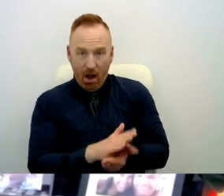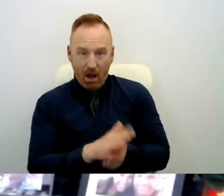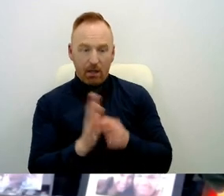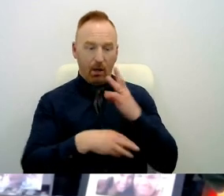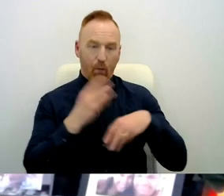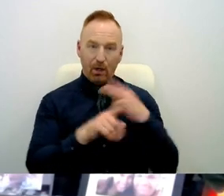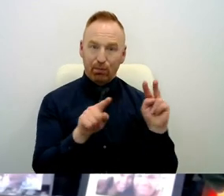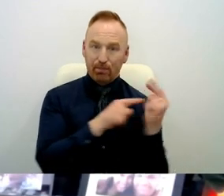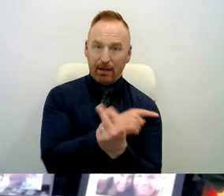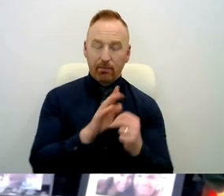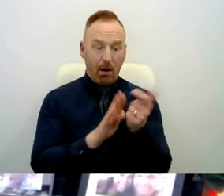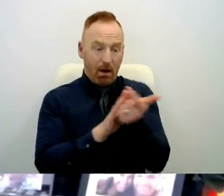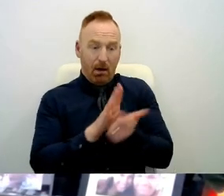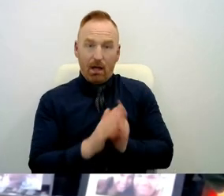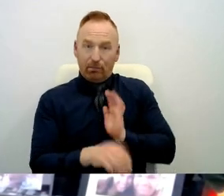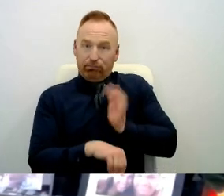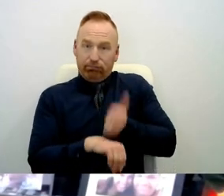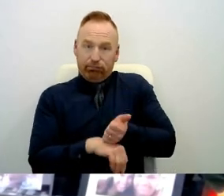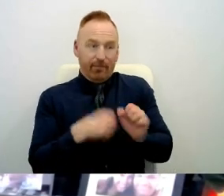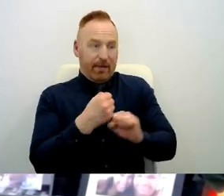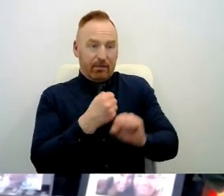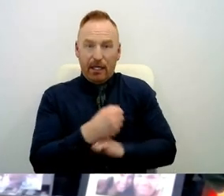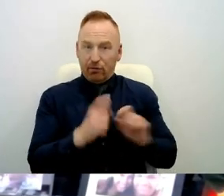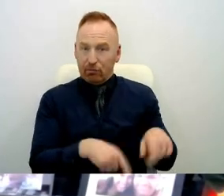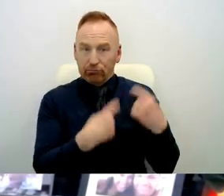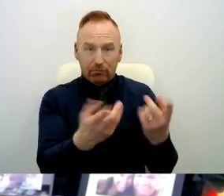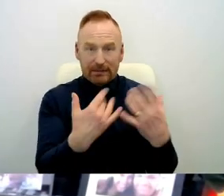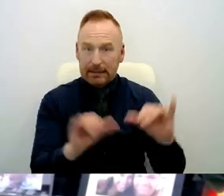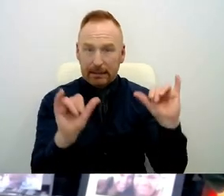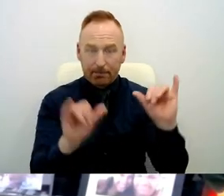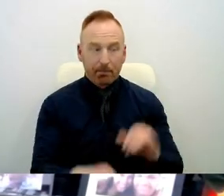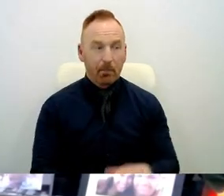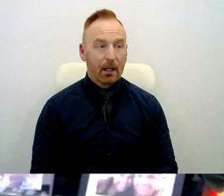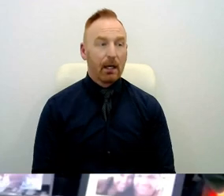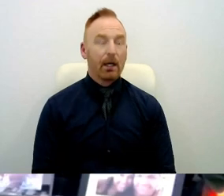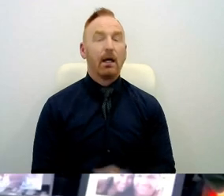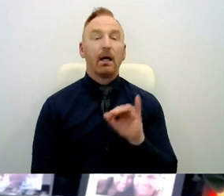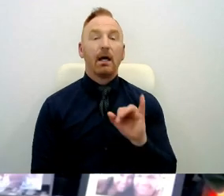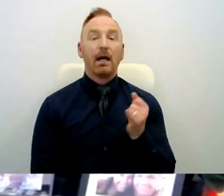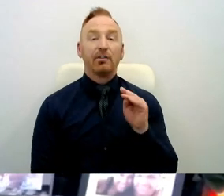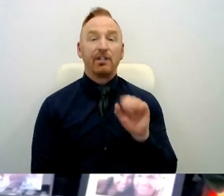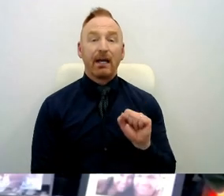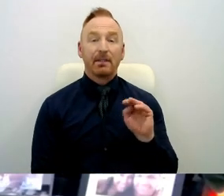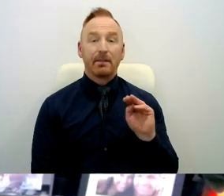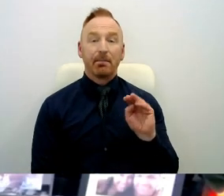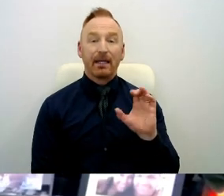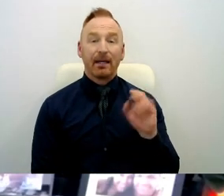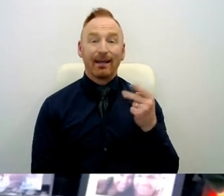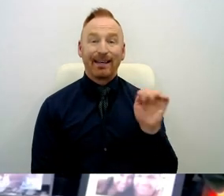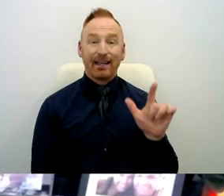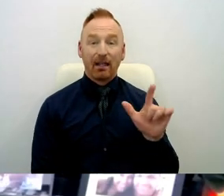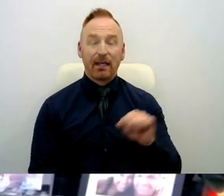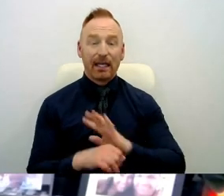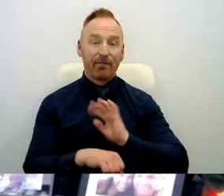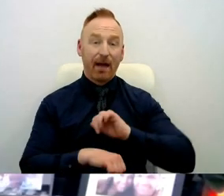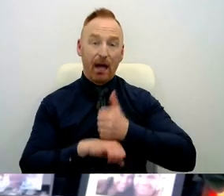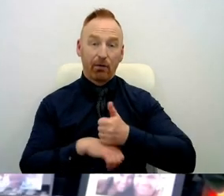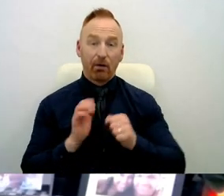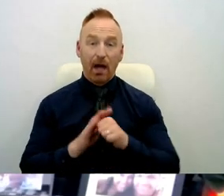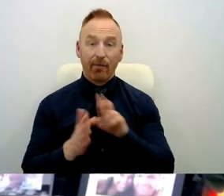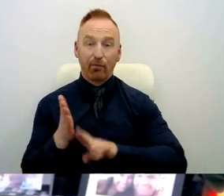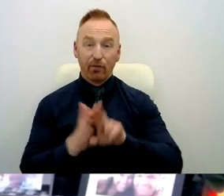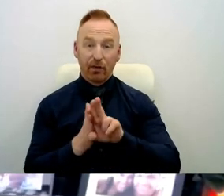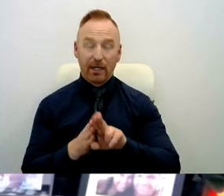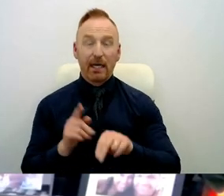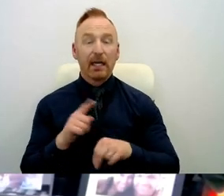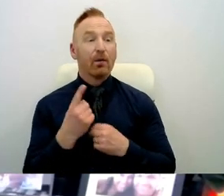are the laws that we have built our laws upon as time's gone on. James McGill, who was the founder of McGill University,